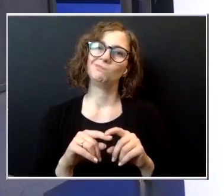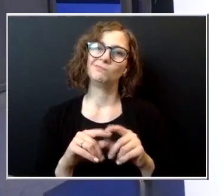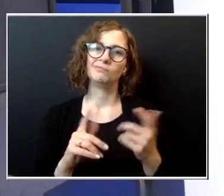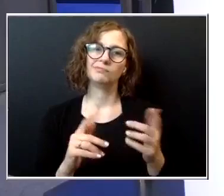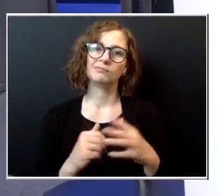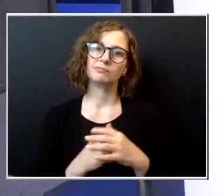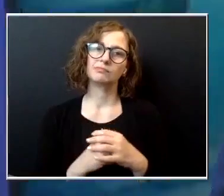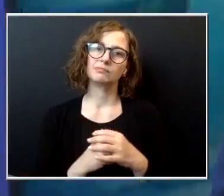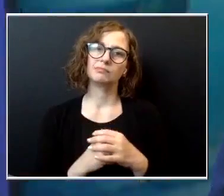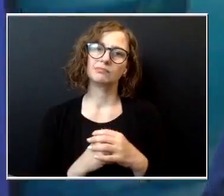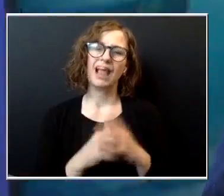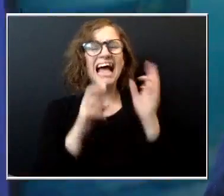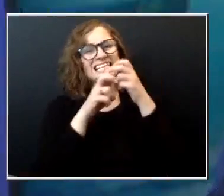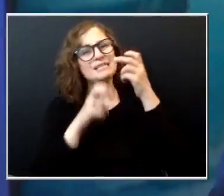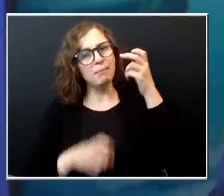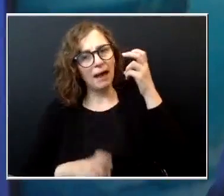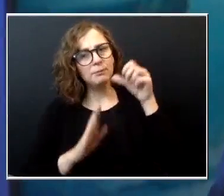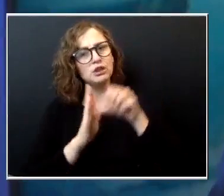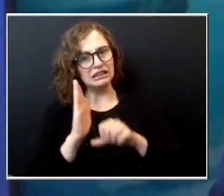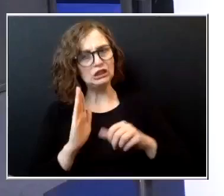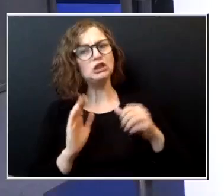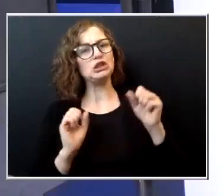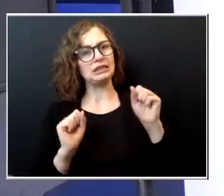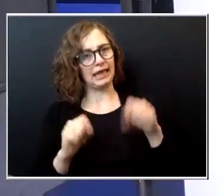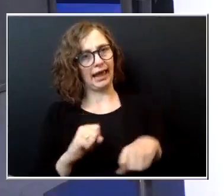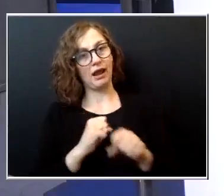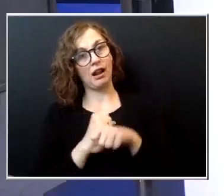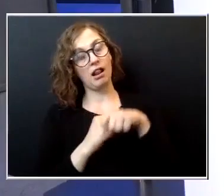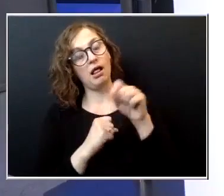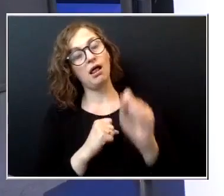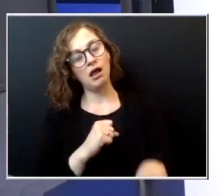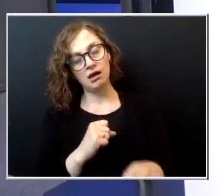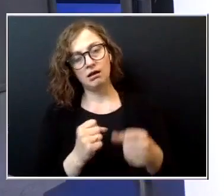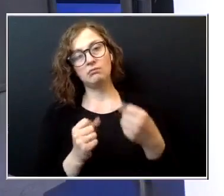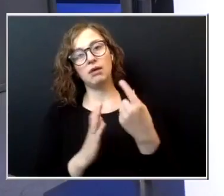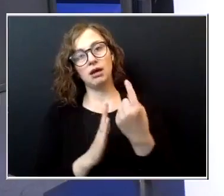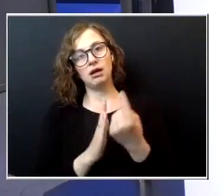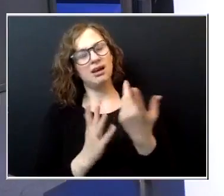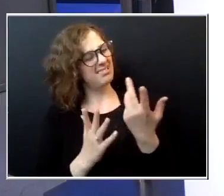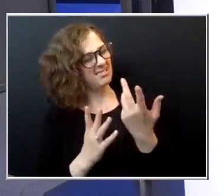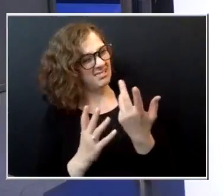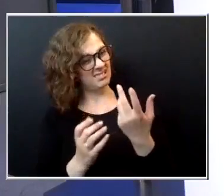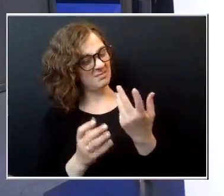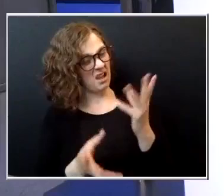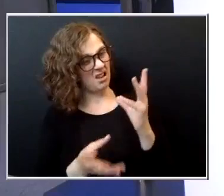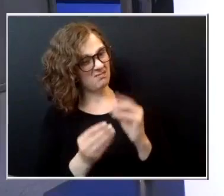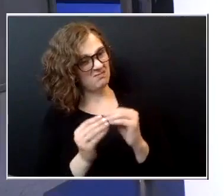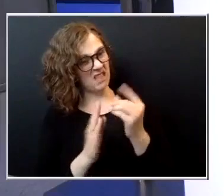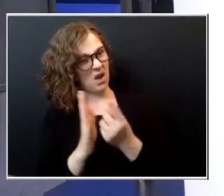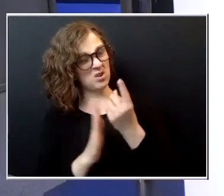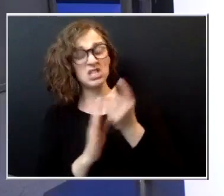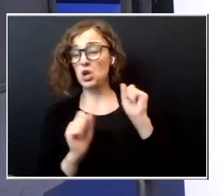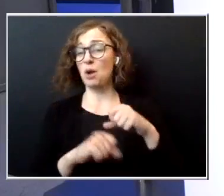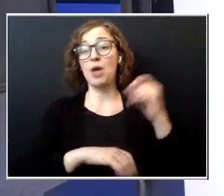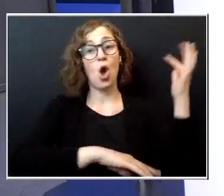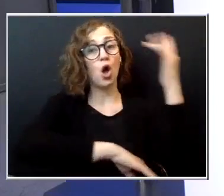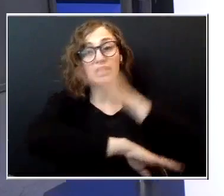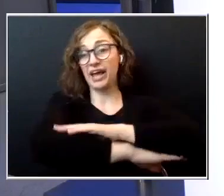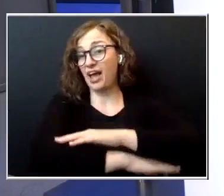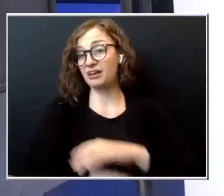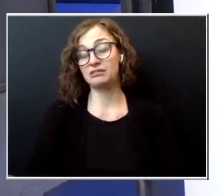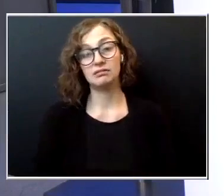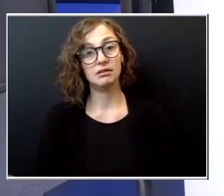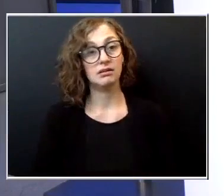Spine procedures can be pretty long. Hours. Ballpark the hours. How many hours? Oh gosh, it could be an all-day case. All day. If you start at 7 in the